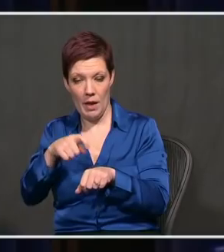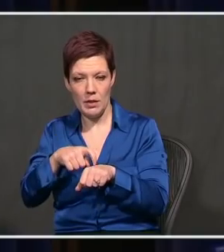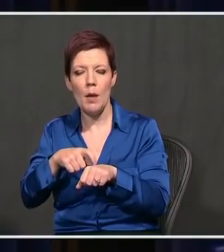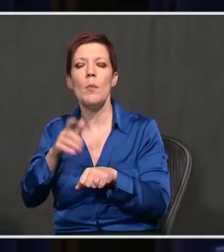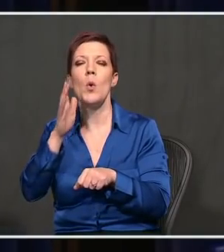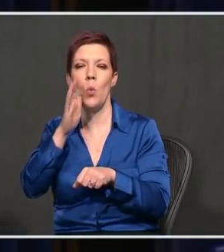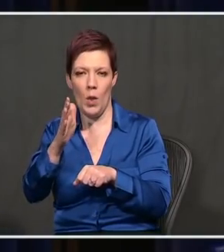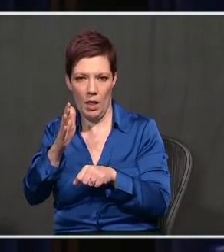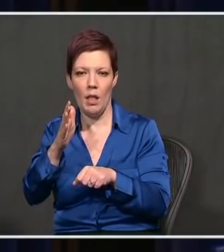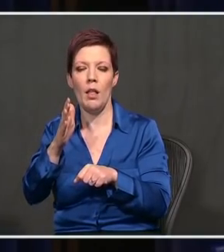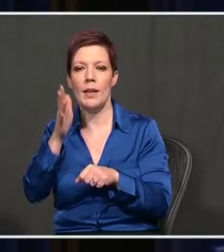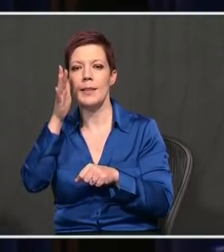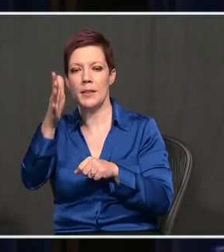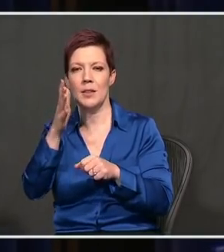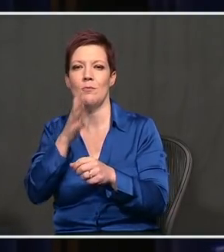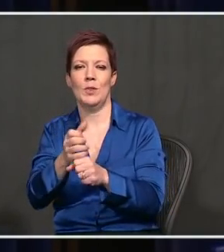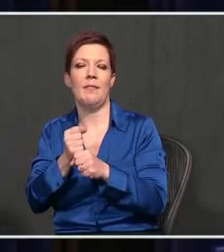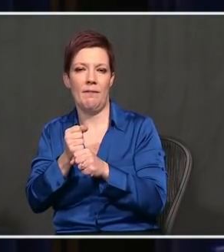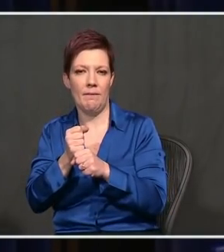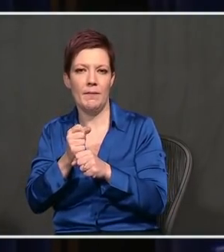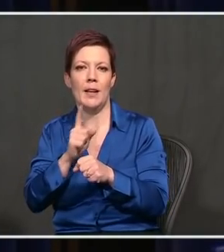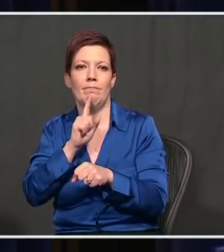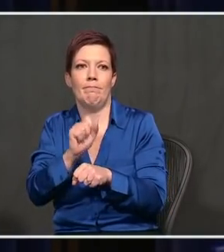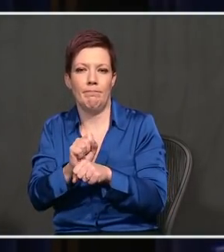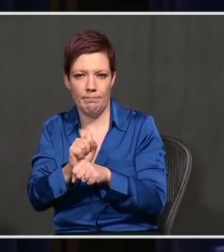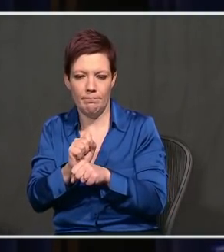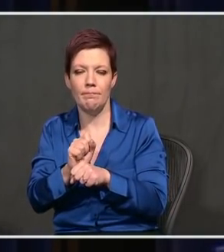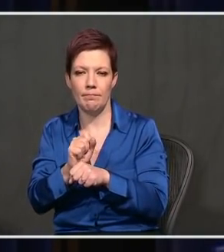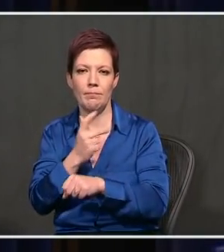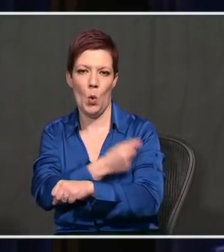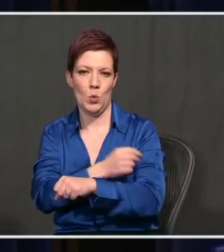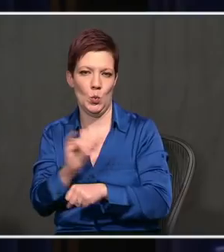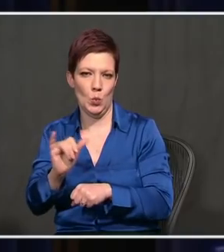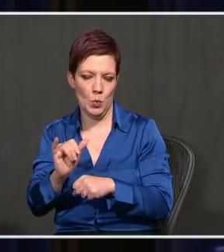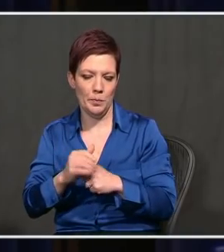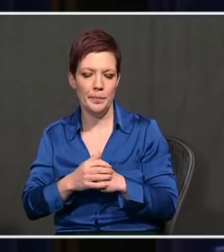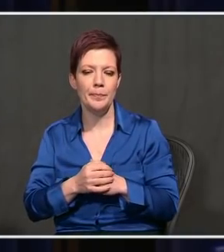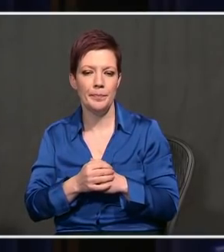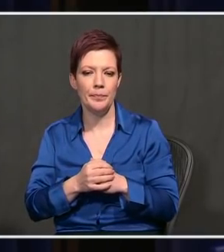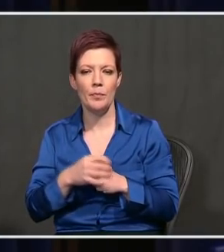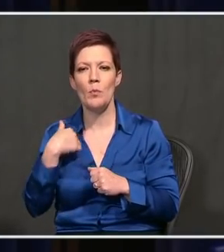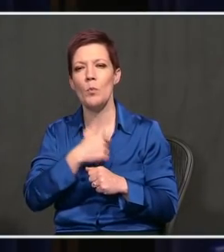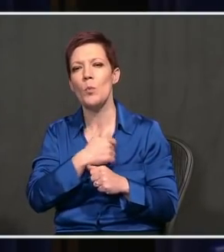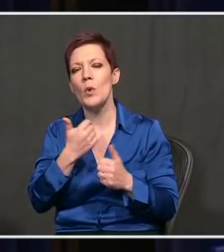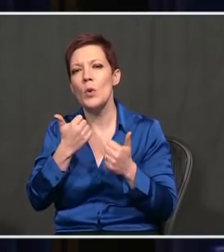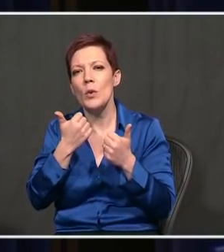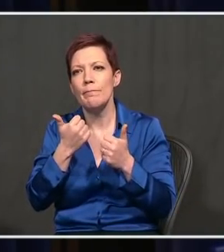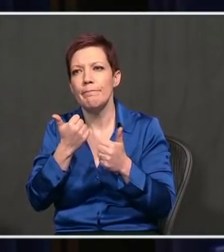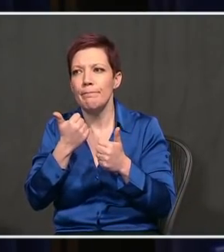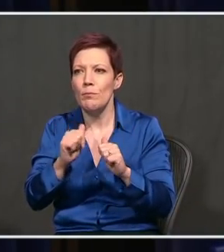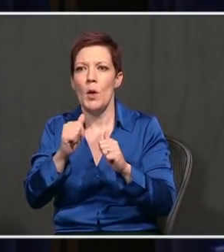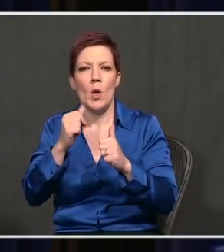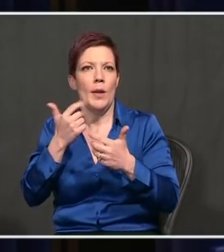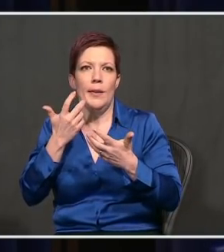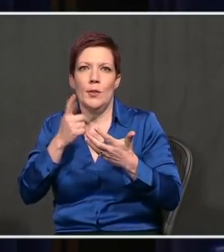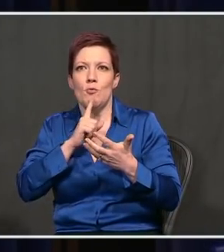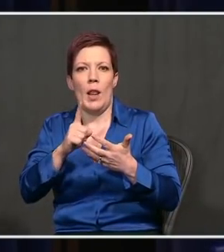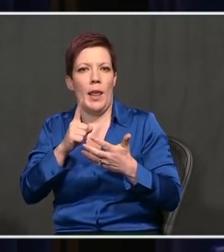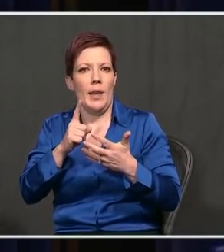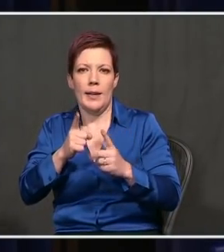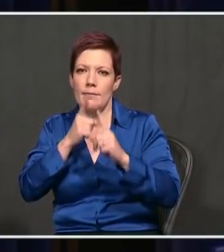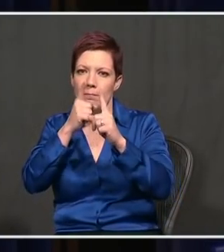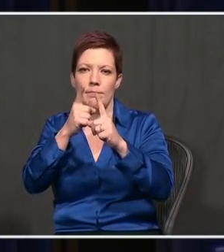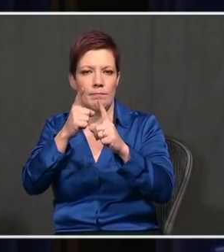participate, continue to help. We are continuing to drive as fastly and as safely as we can the development and